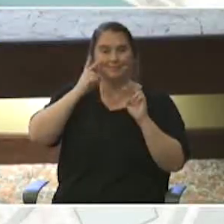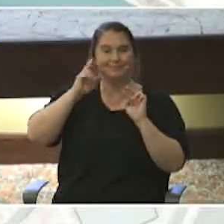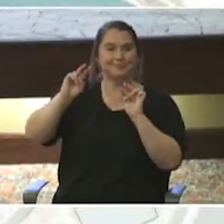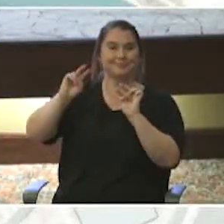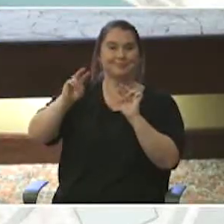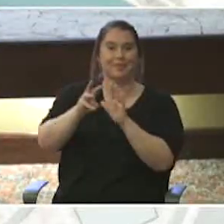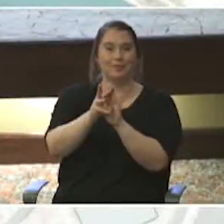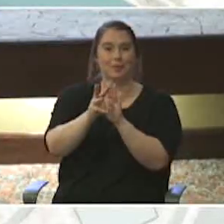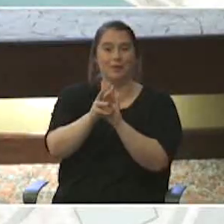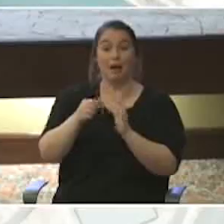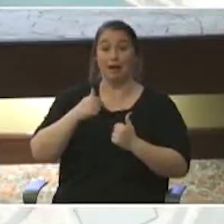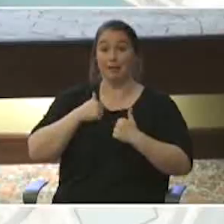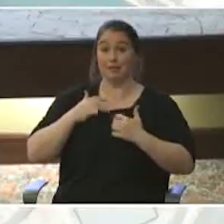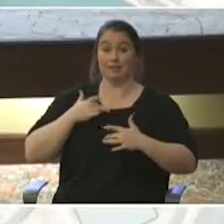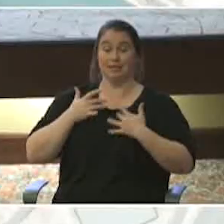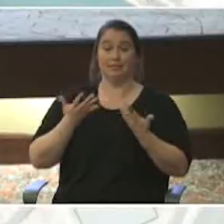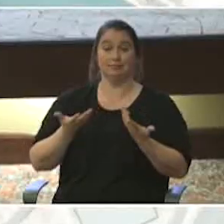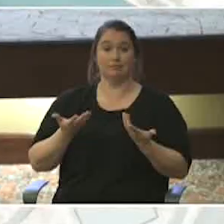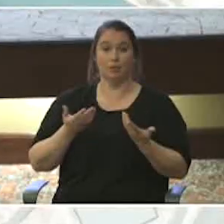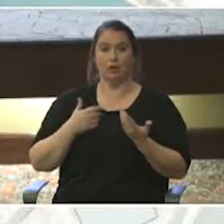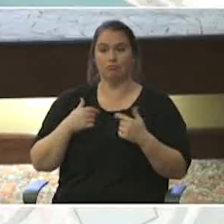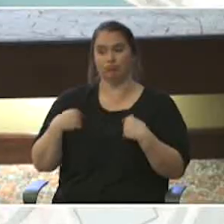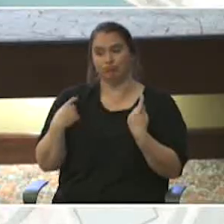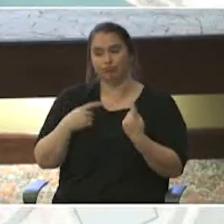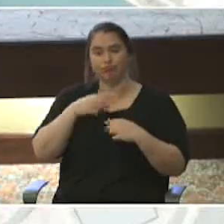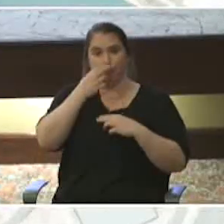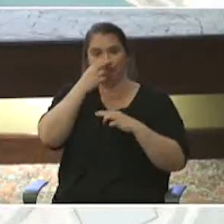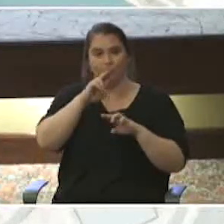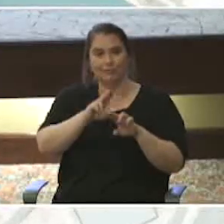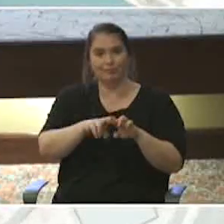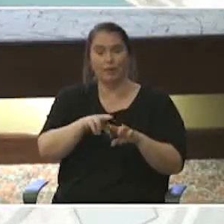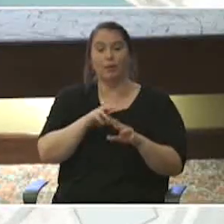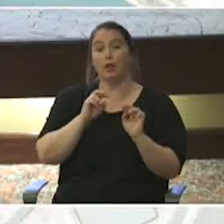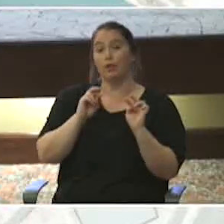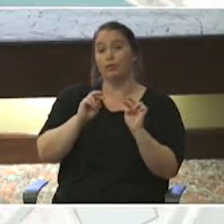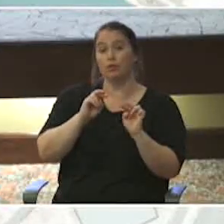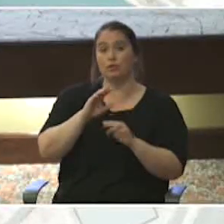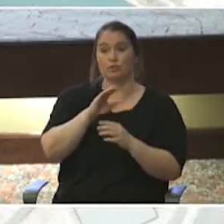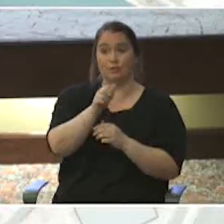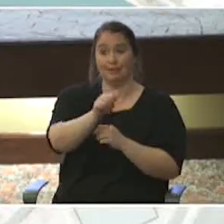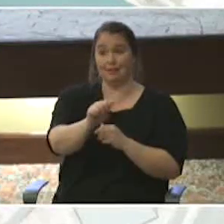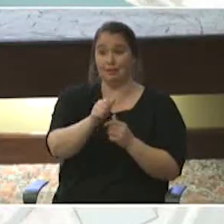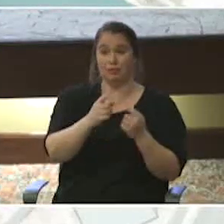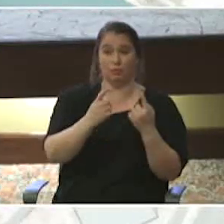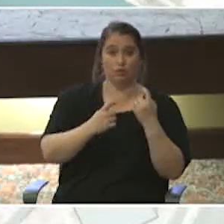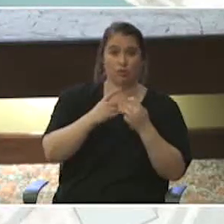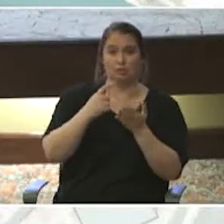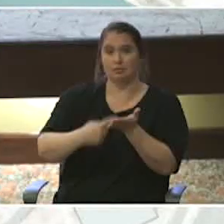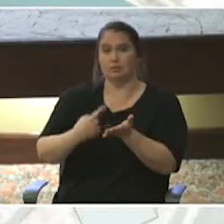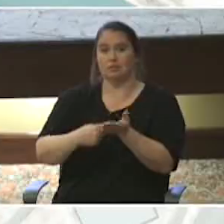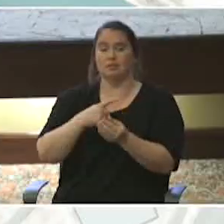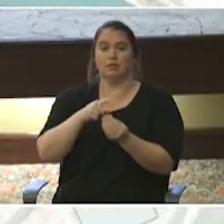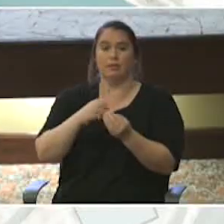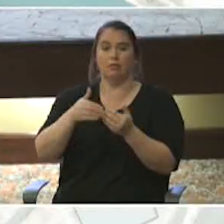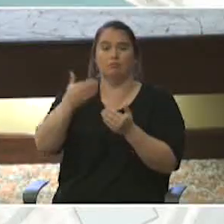here. And we're having fun. So we look forward to your, questions and discussions about next steps.